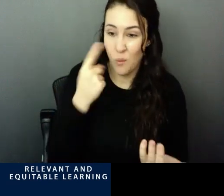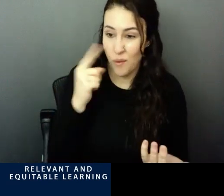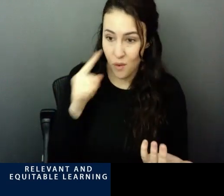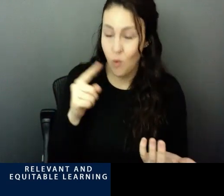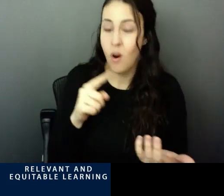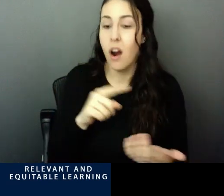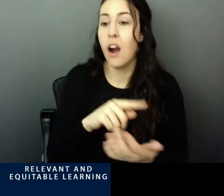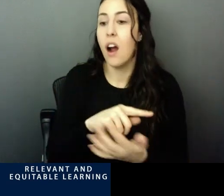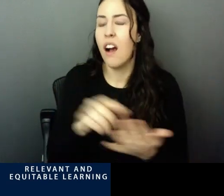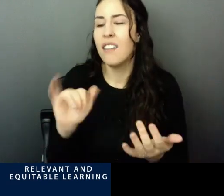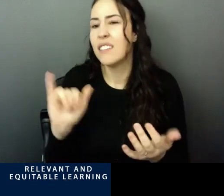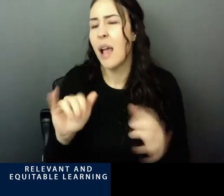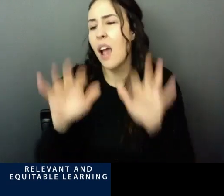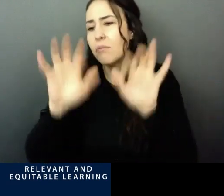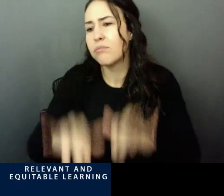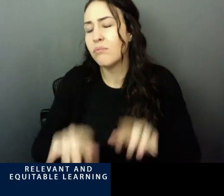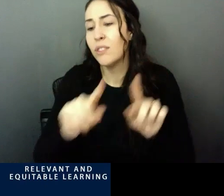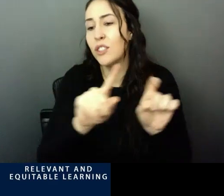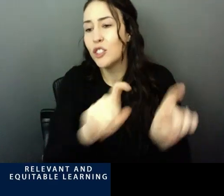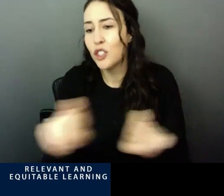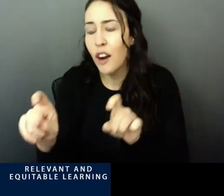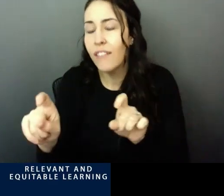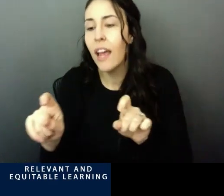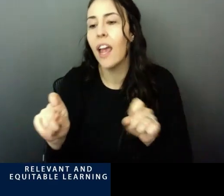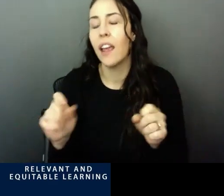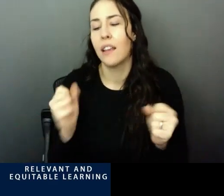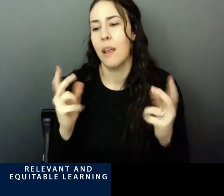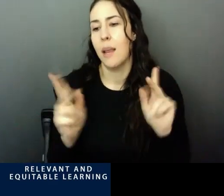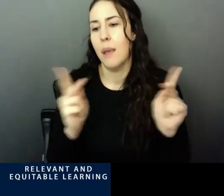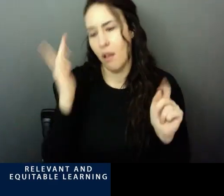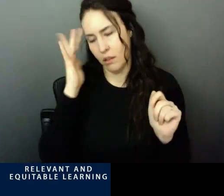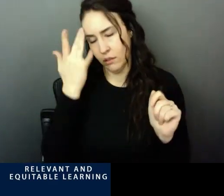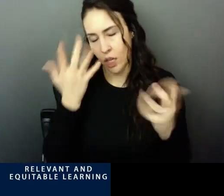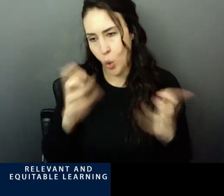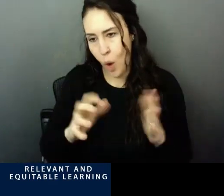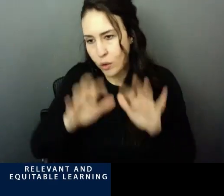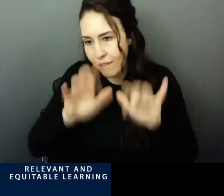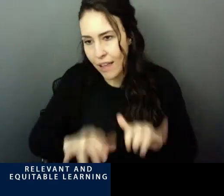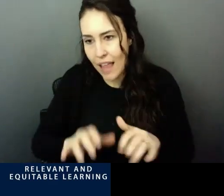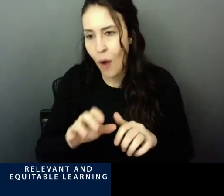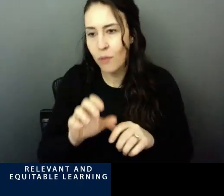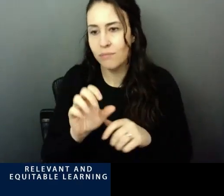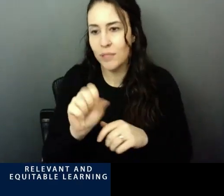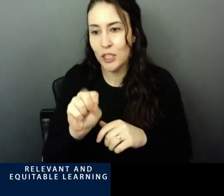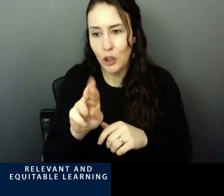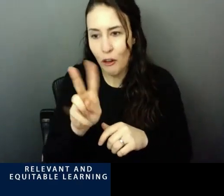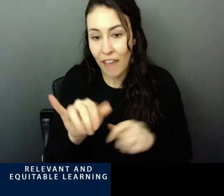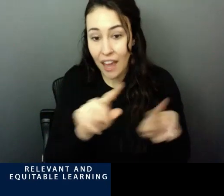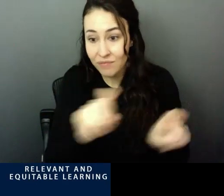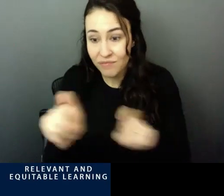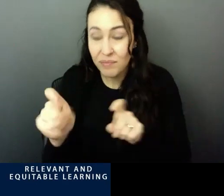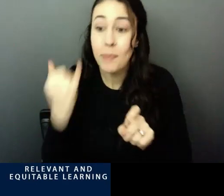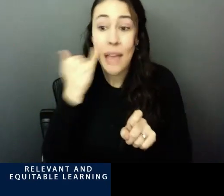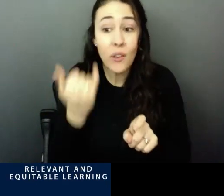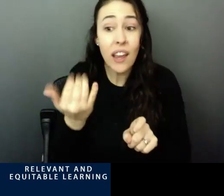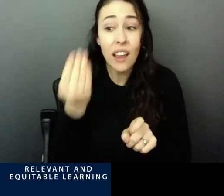you know, a lot of us don't want to do that. Like, it's annoying to fill out surveys. But if someone said, hey, we're going to utilize this for X, Y, and Z, you may